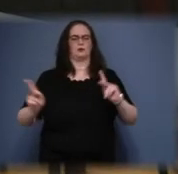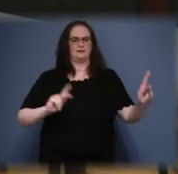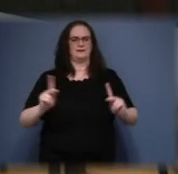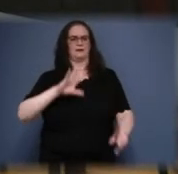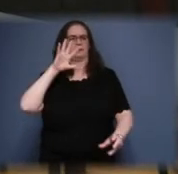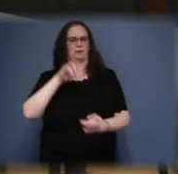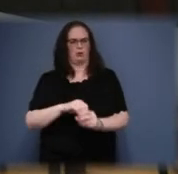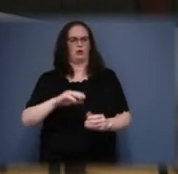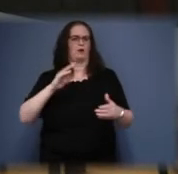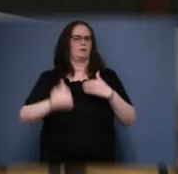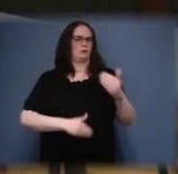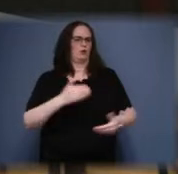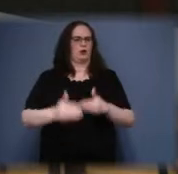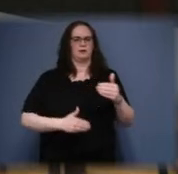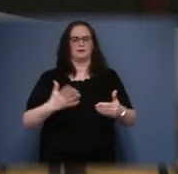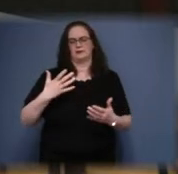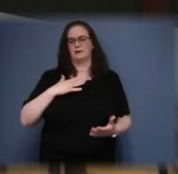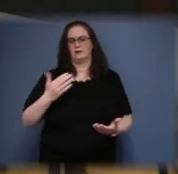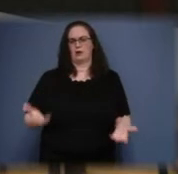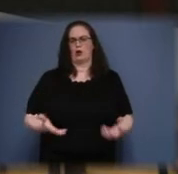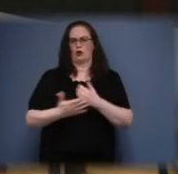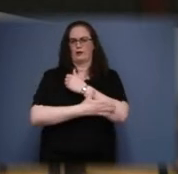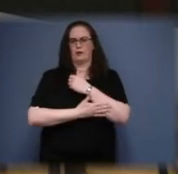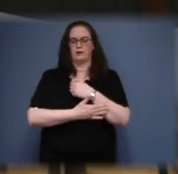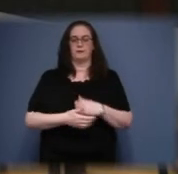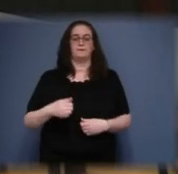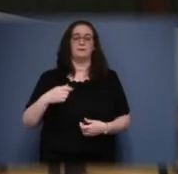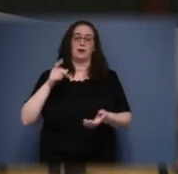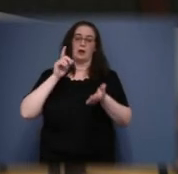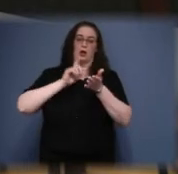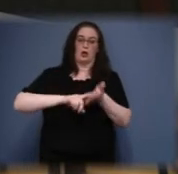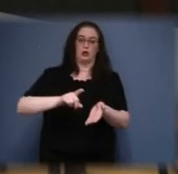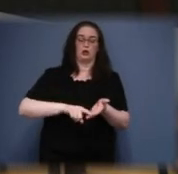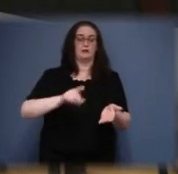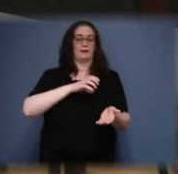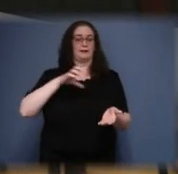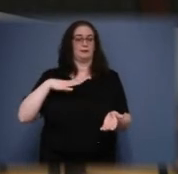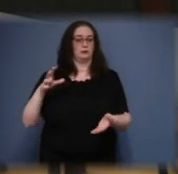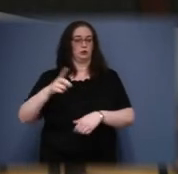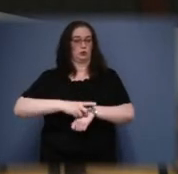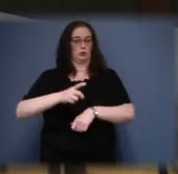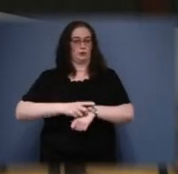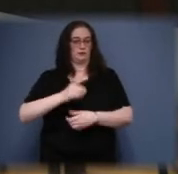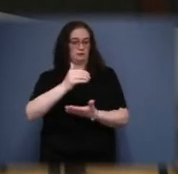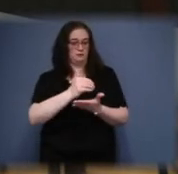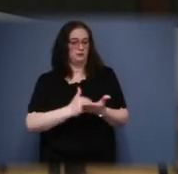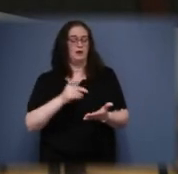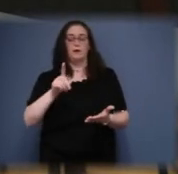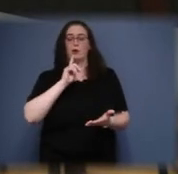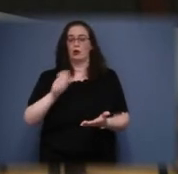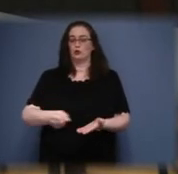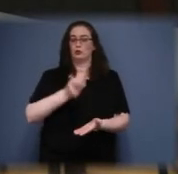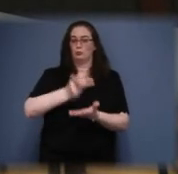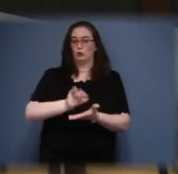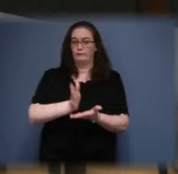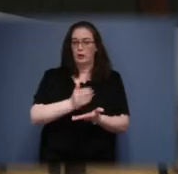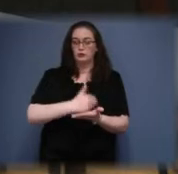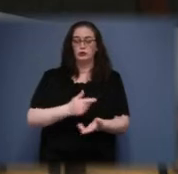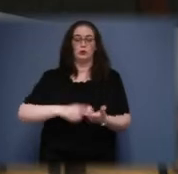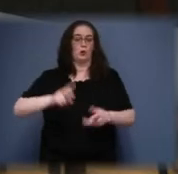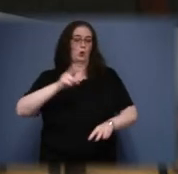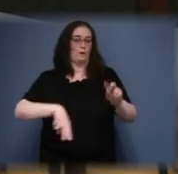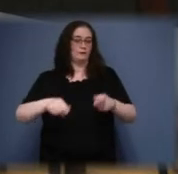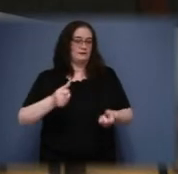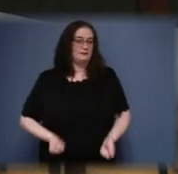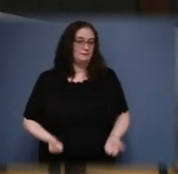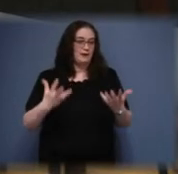of the process in our county. I looked up the commissioners' duties, and they are to approve budgets, oversee